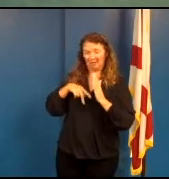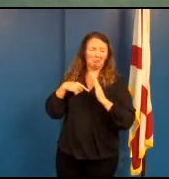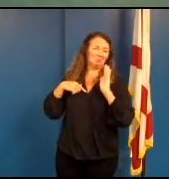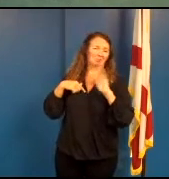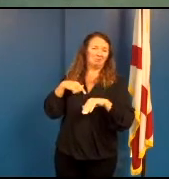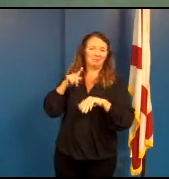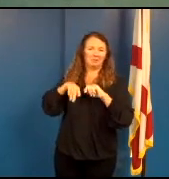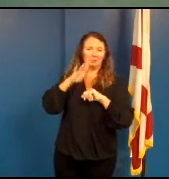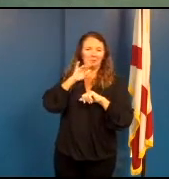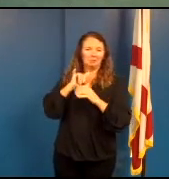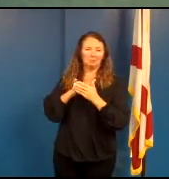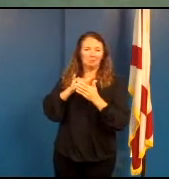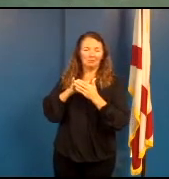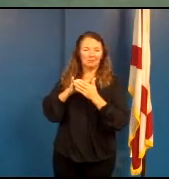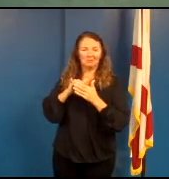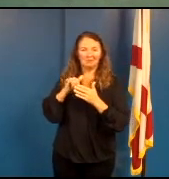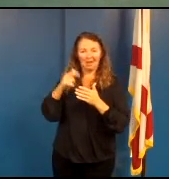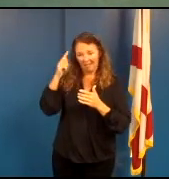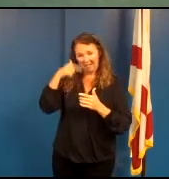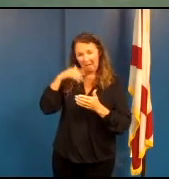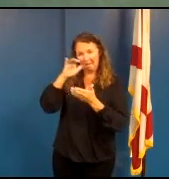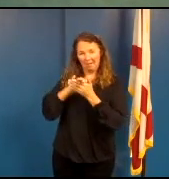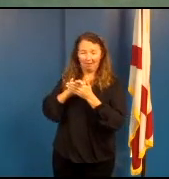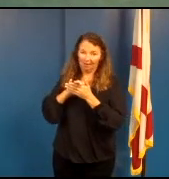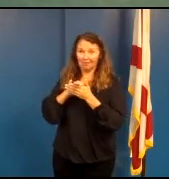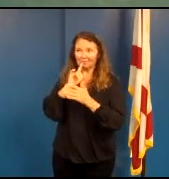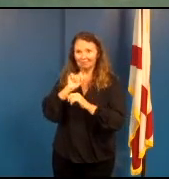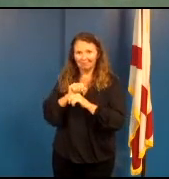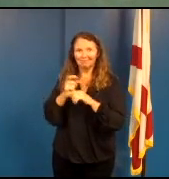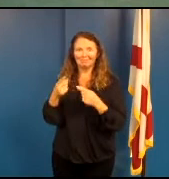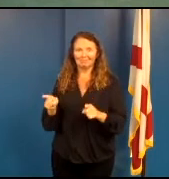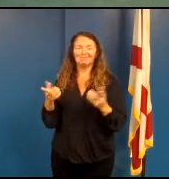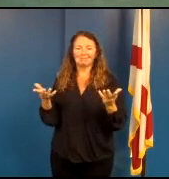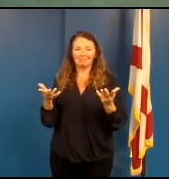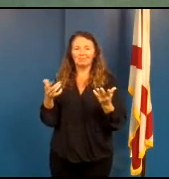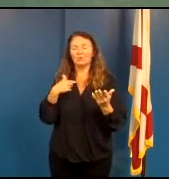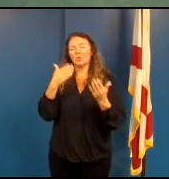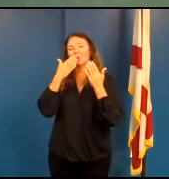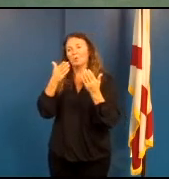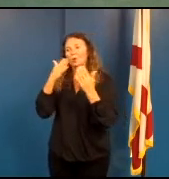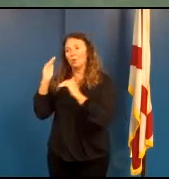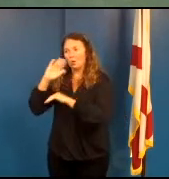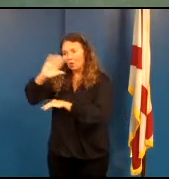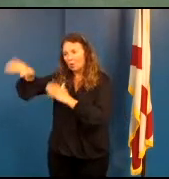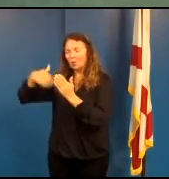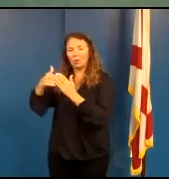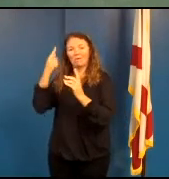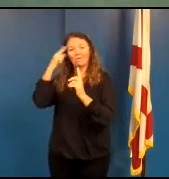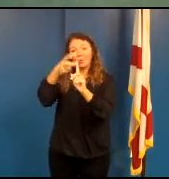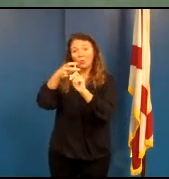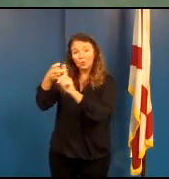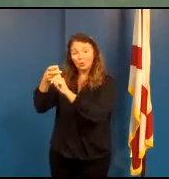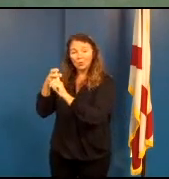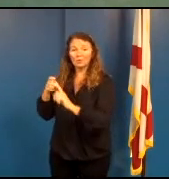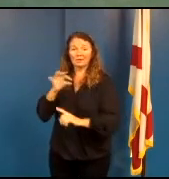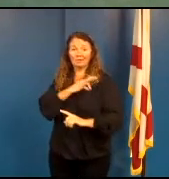be no chance I would have believed you. So we are, thank you all from the recruitment,